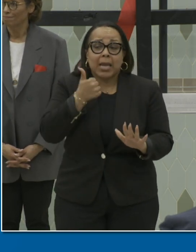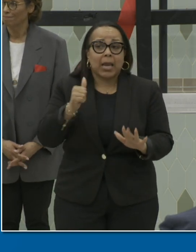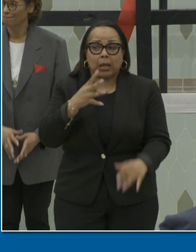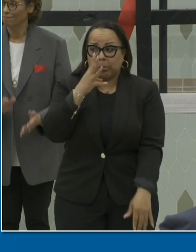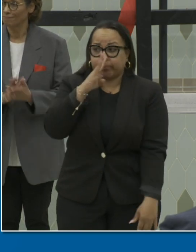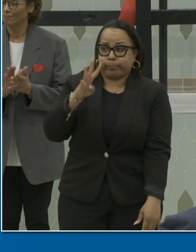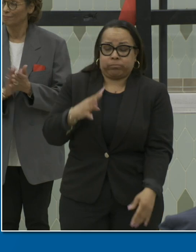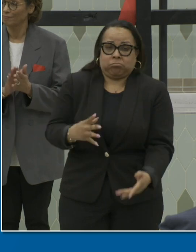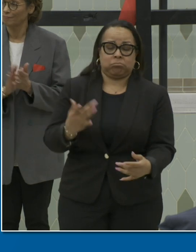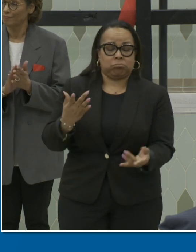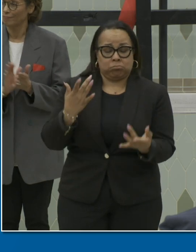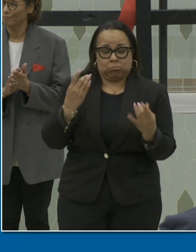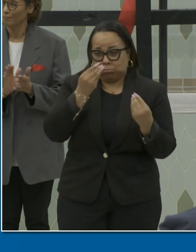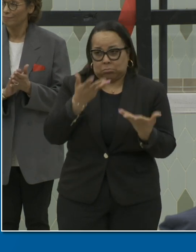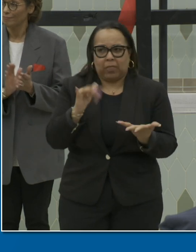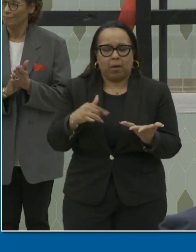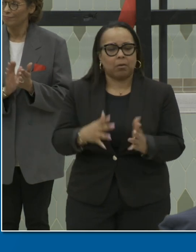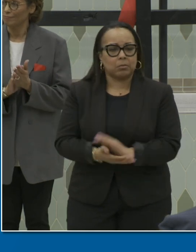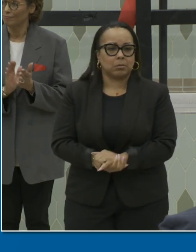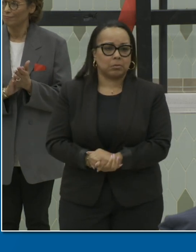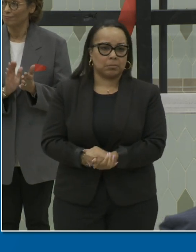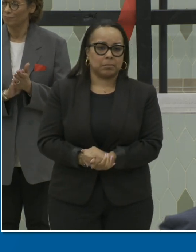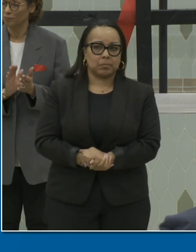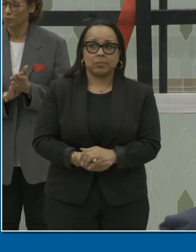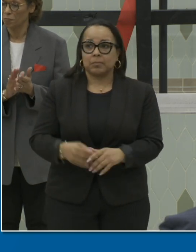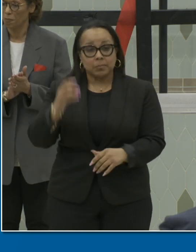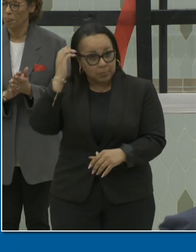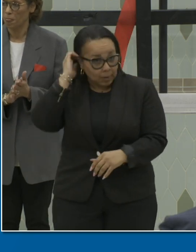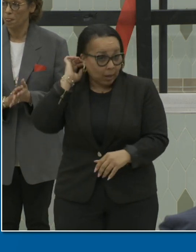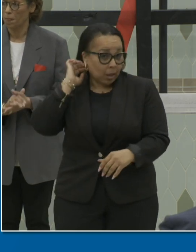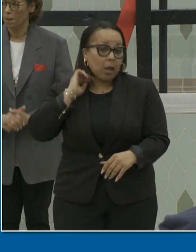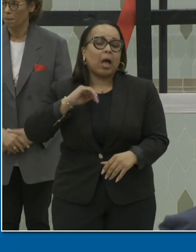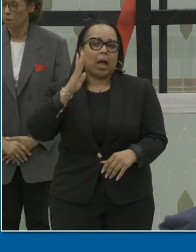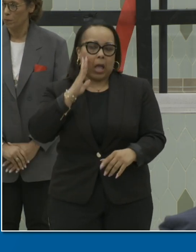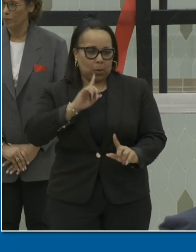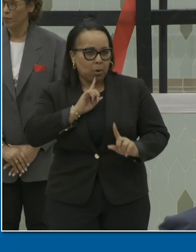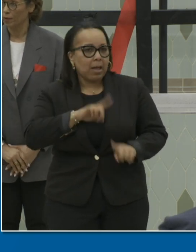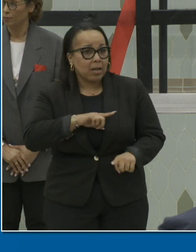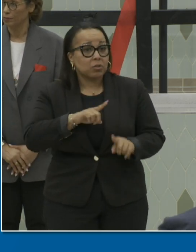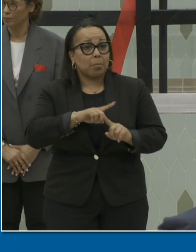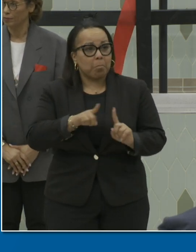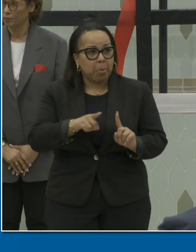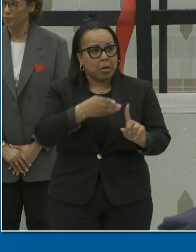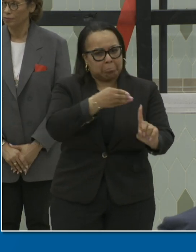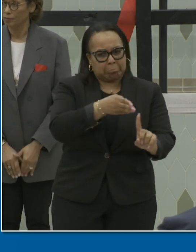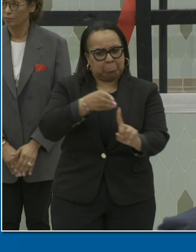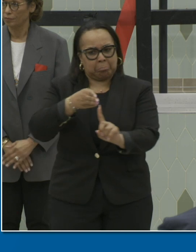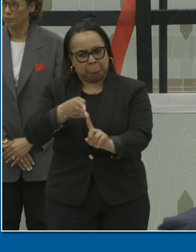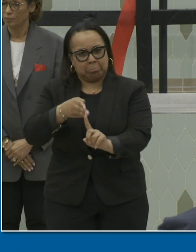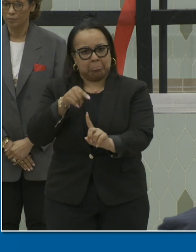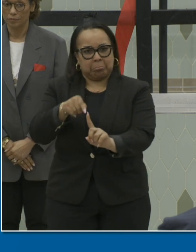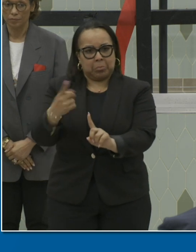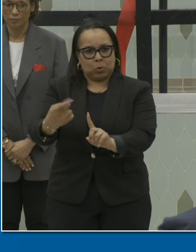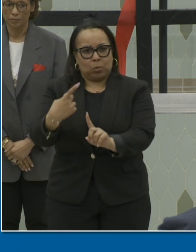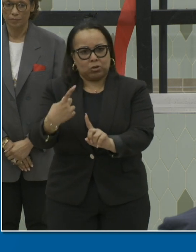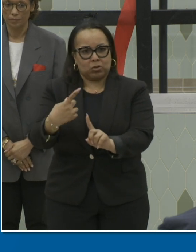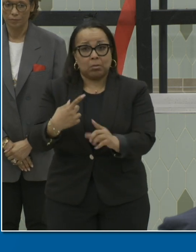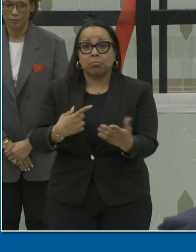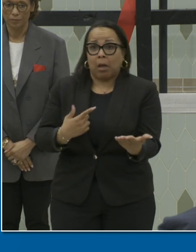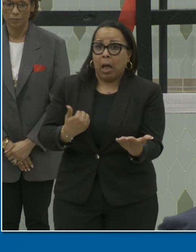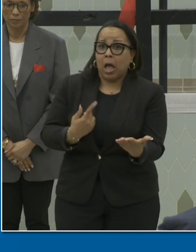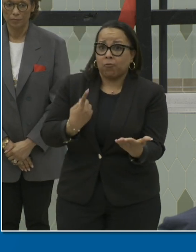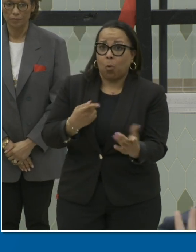disrespect. This is a crisis. I'm happy to answer that question, but can we just focus on the on-topic questions